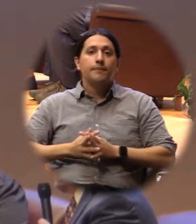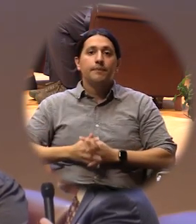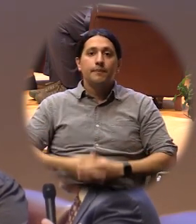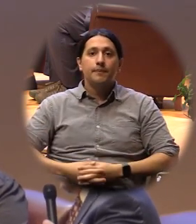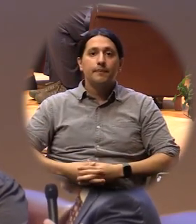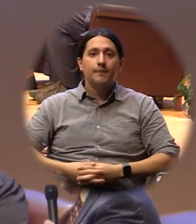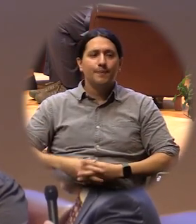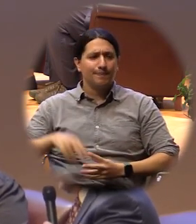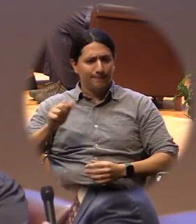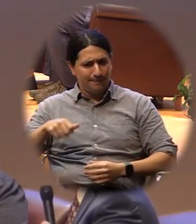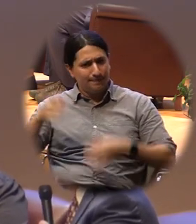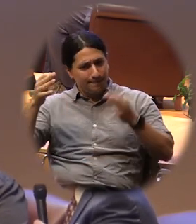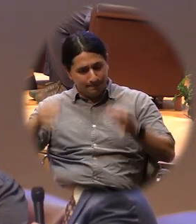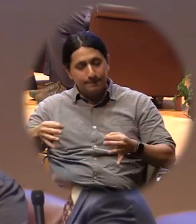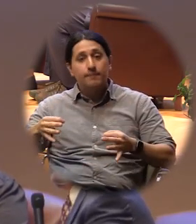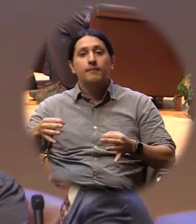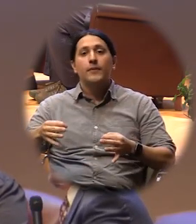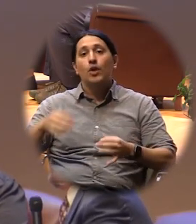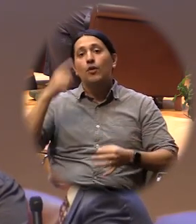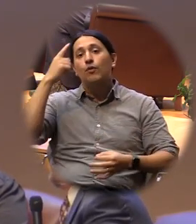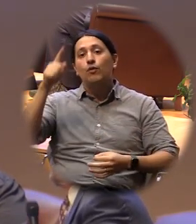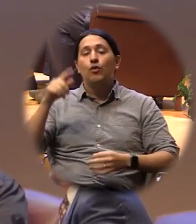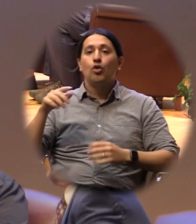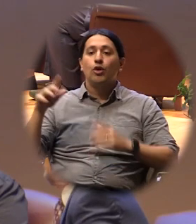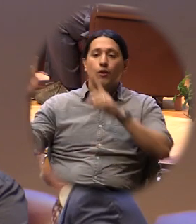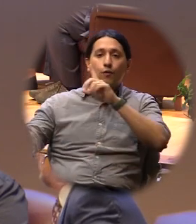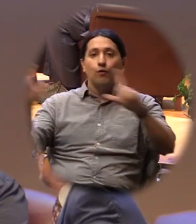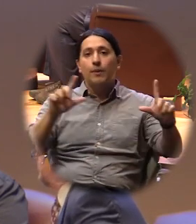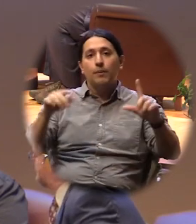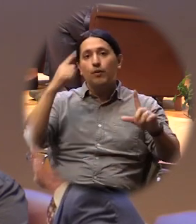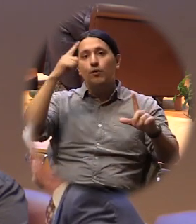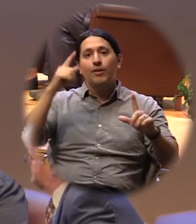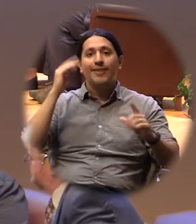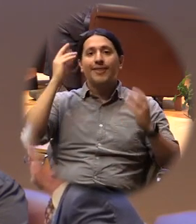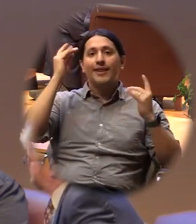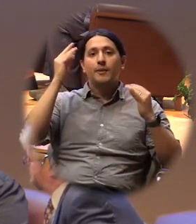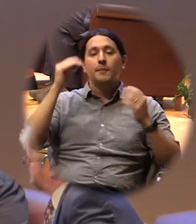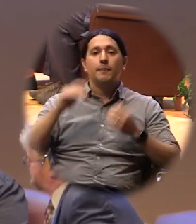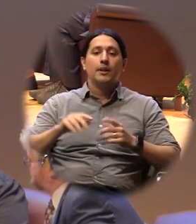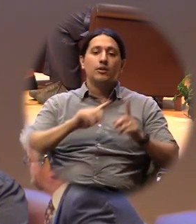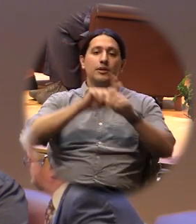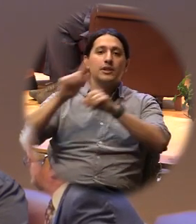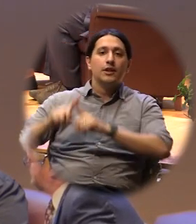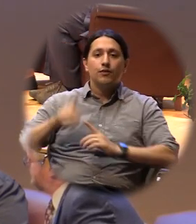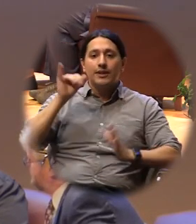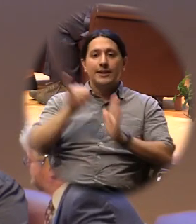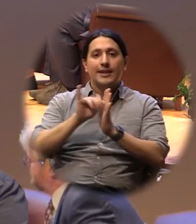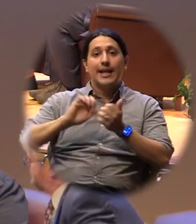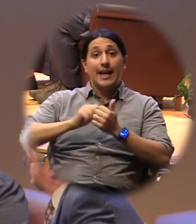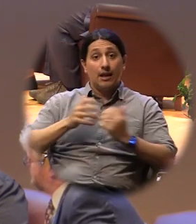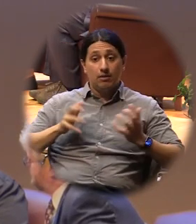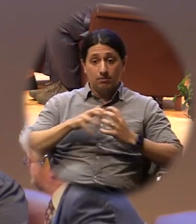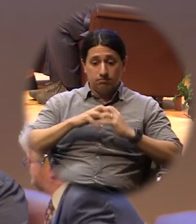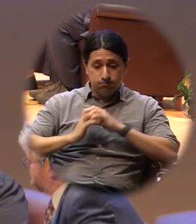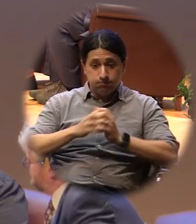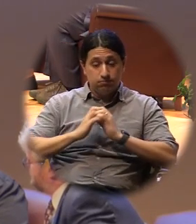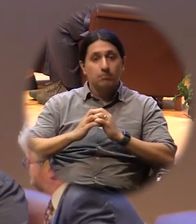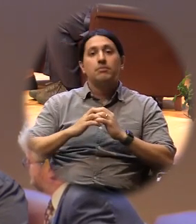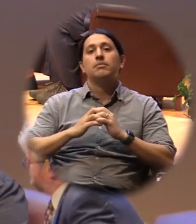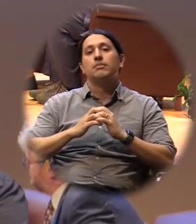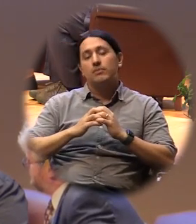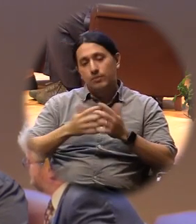Yeah, absolutely. In terms of frameworks for thinking about the ways different identities intersect, back